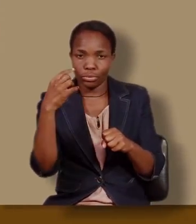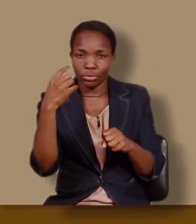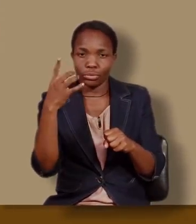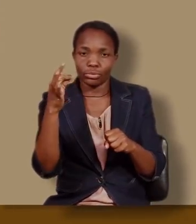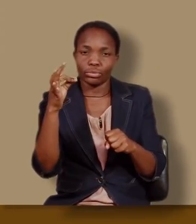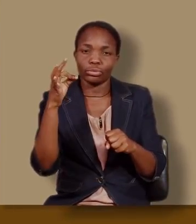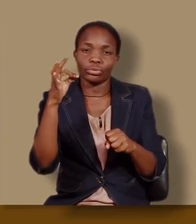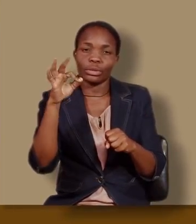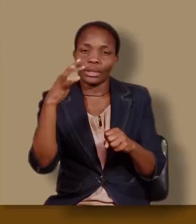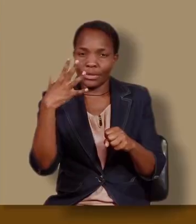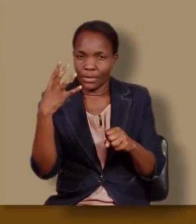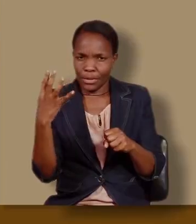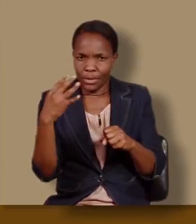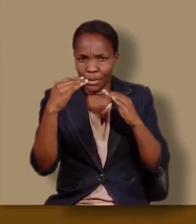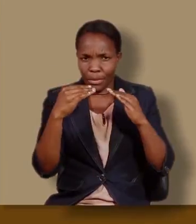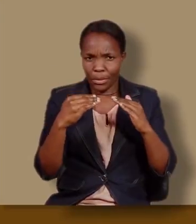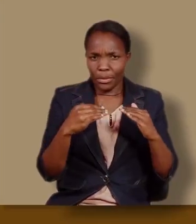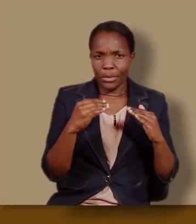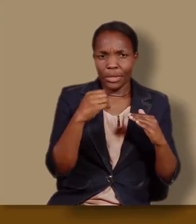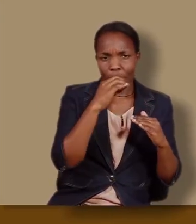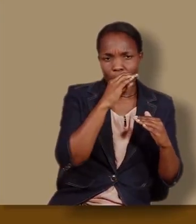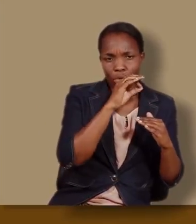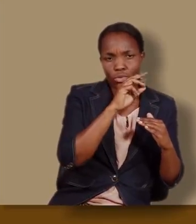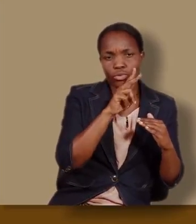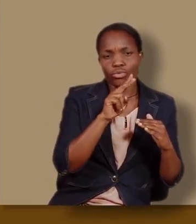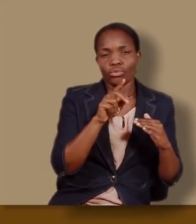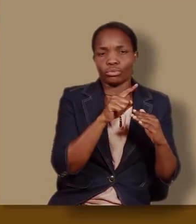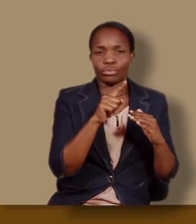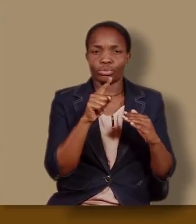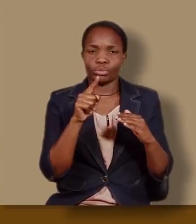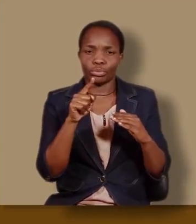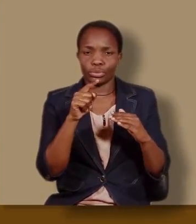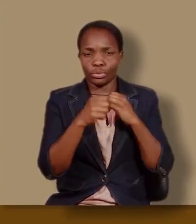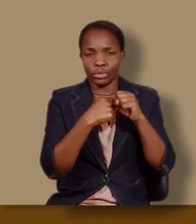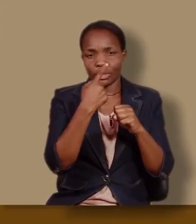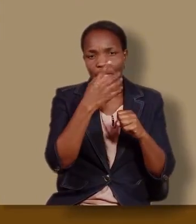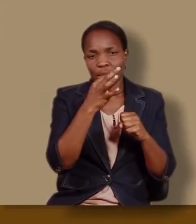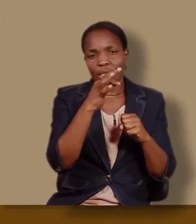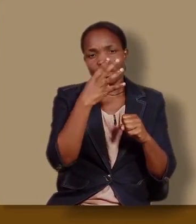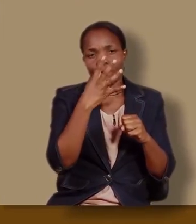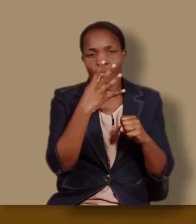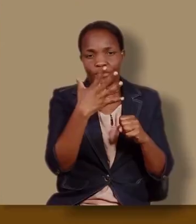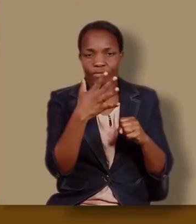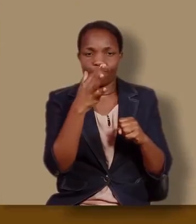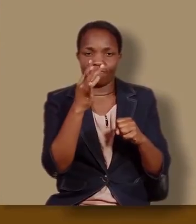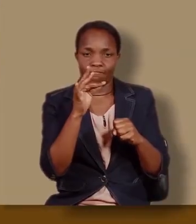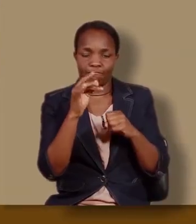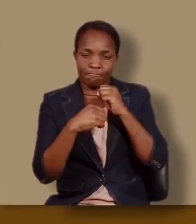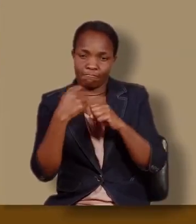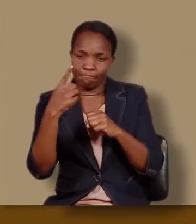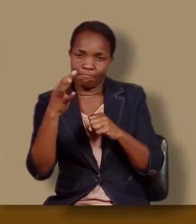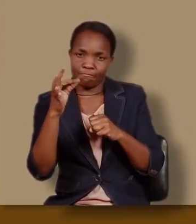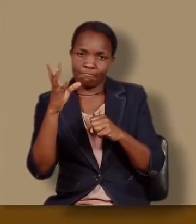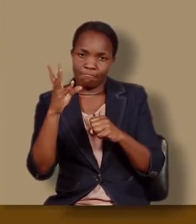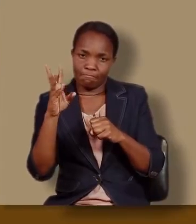the Premier from 1958 until he was assassinated in 1966. These